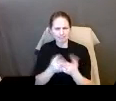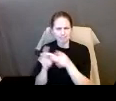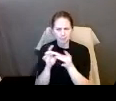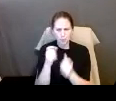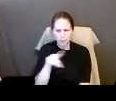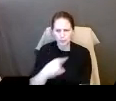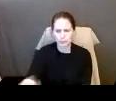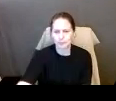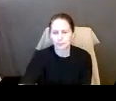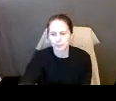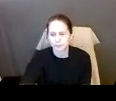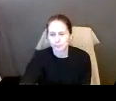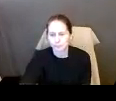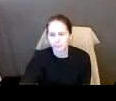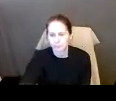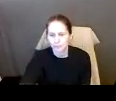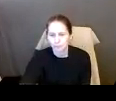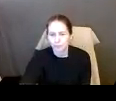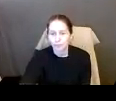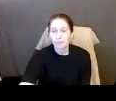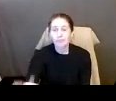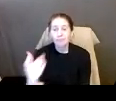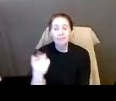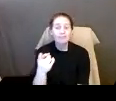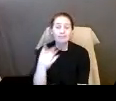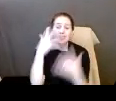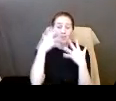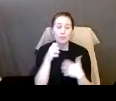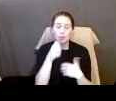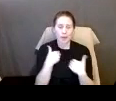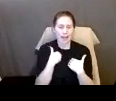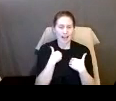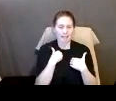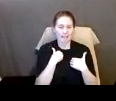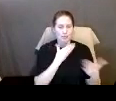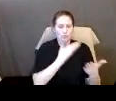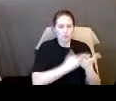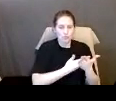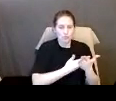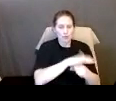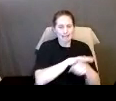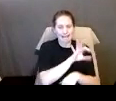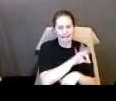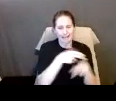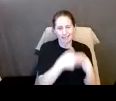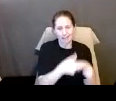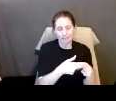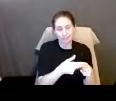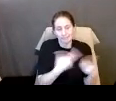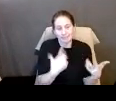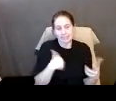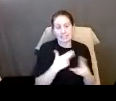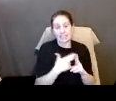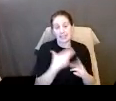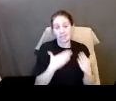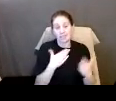Now, unfortunately, we don't have any textual reference to what Site 9 is called, besides what its name actually might